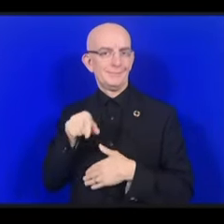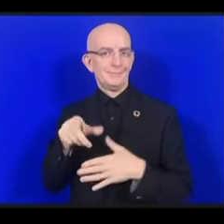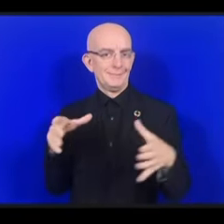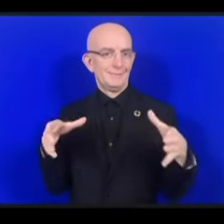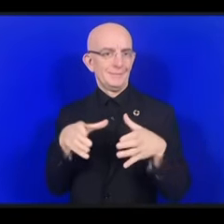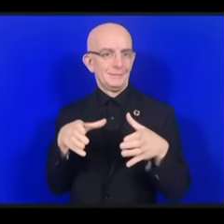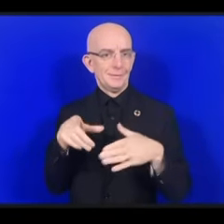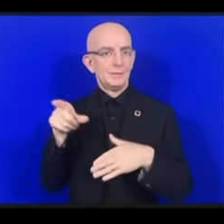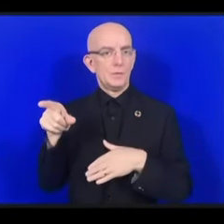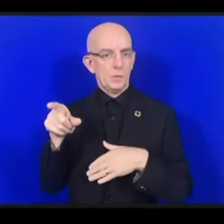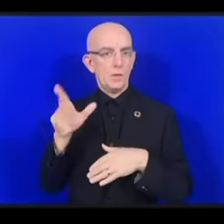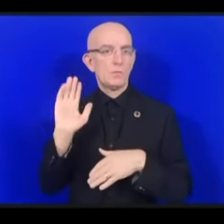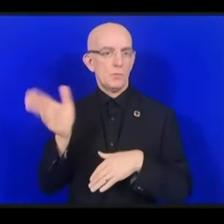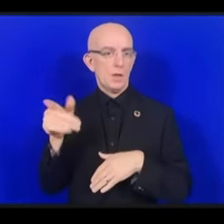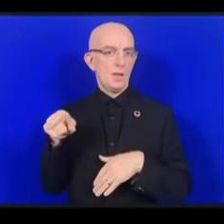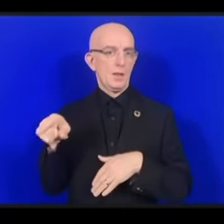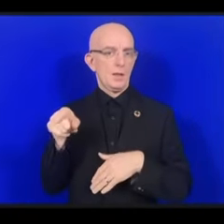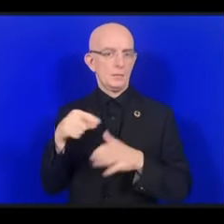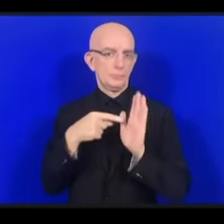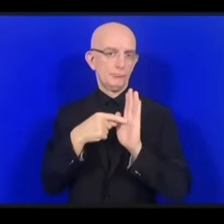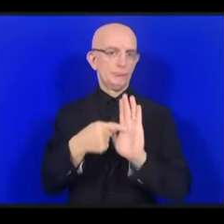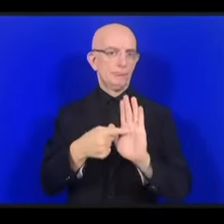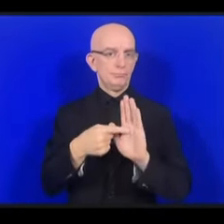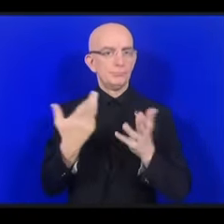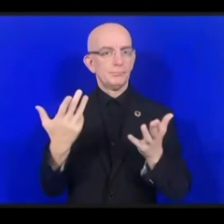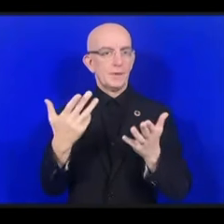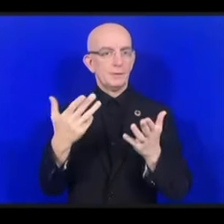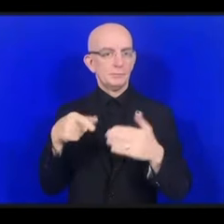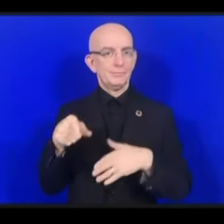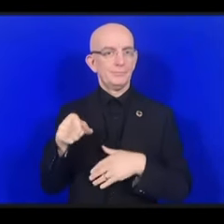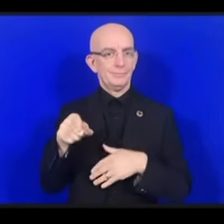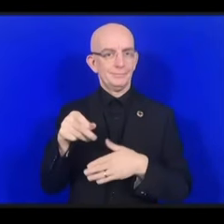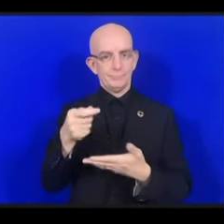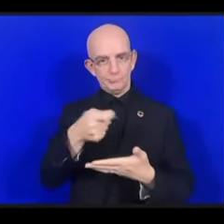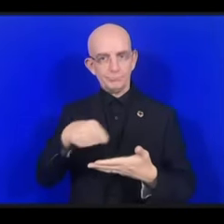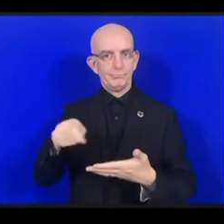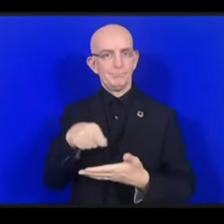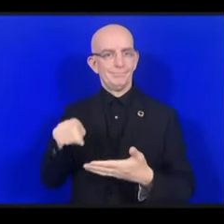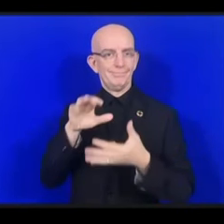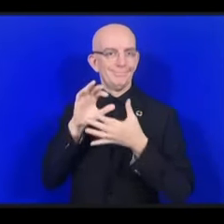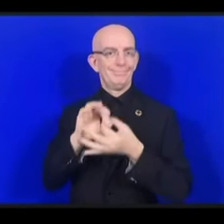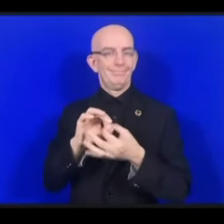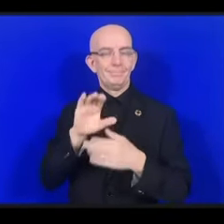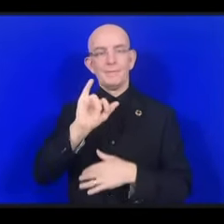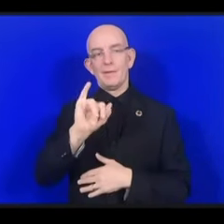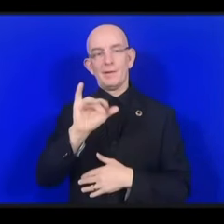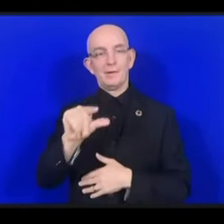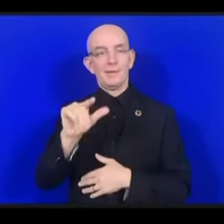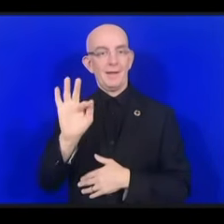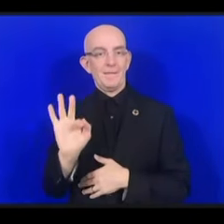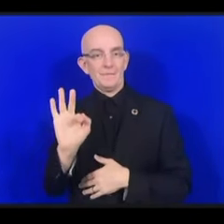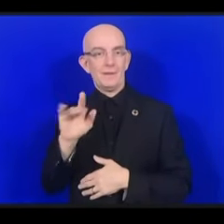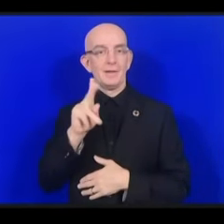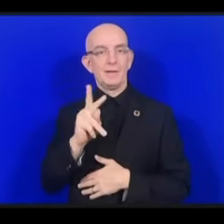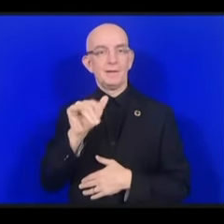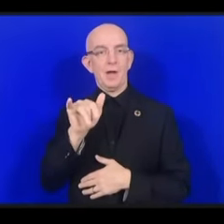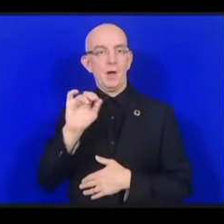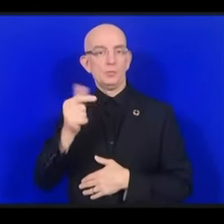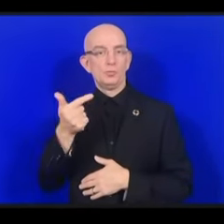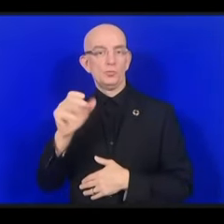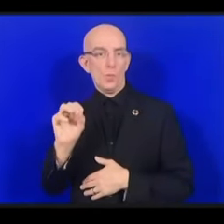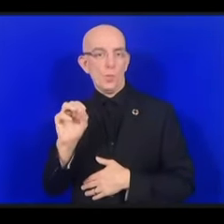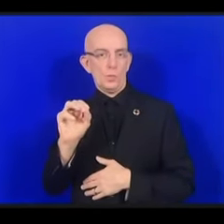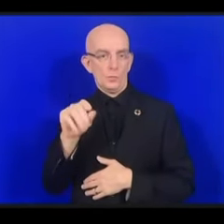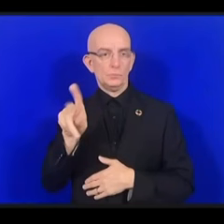2023. So now, please give a round of applause to welcome Mori Seihan, the head priest of